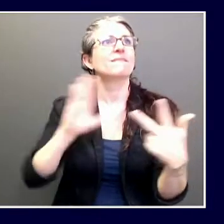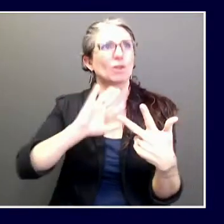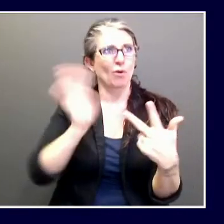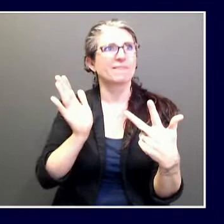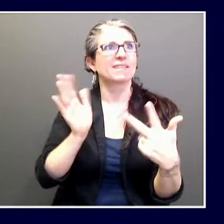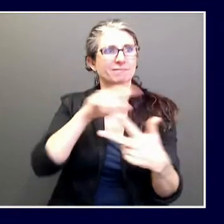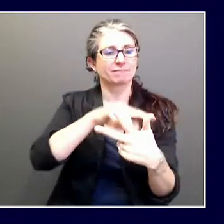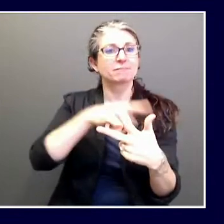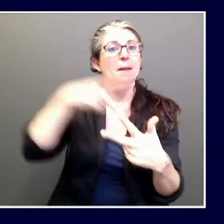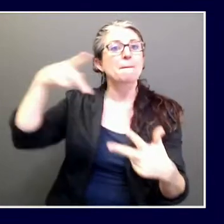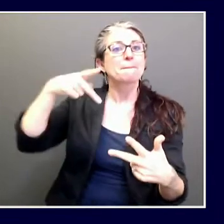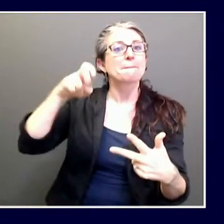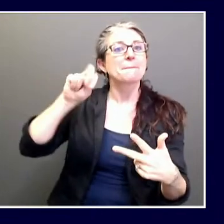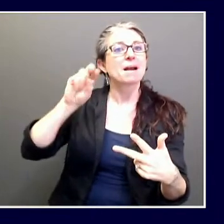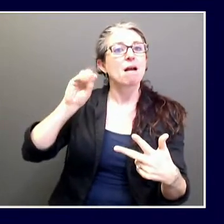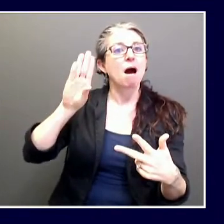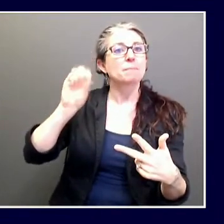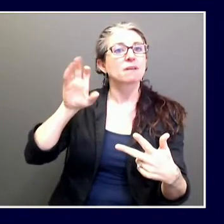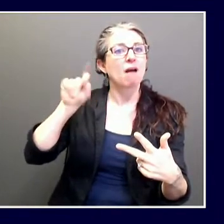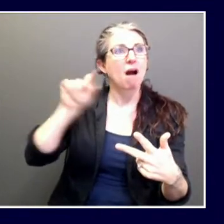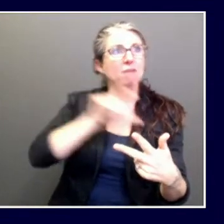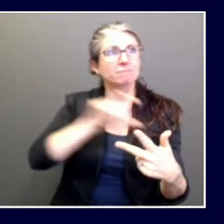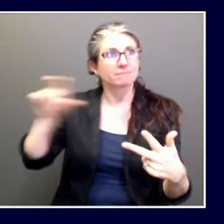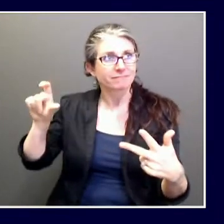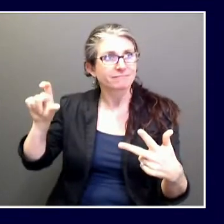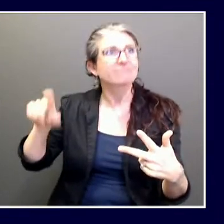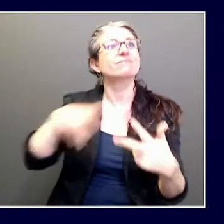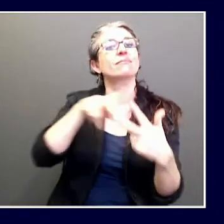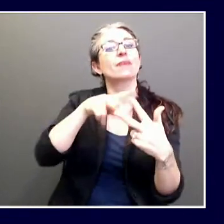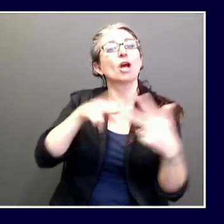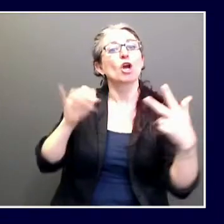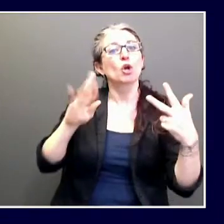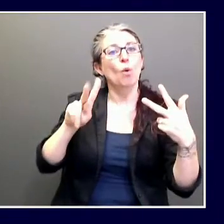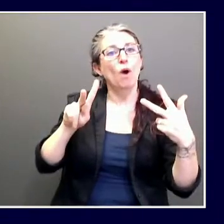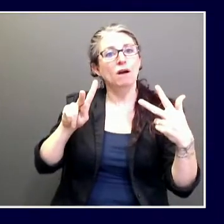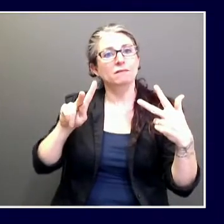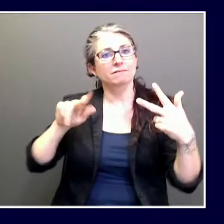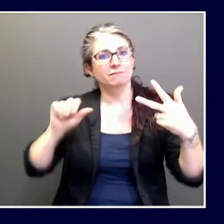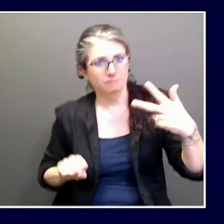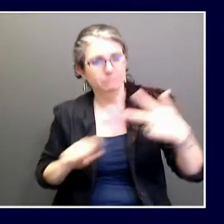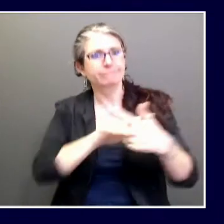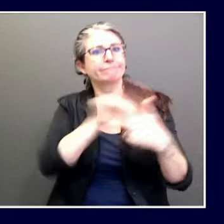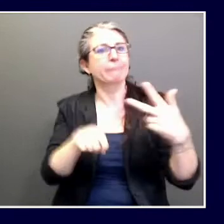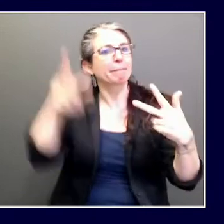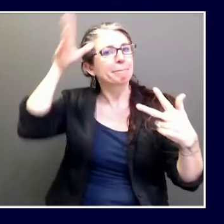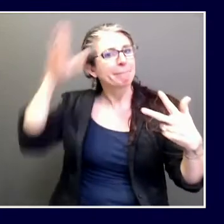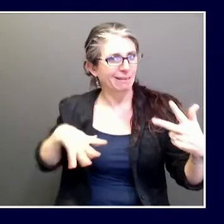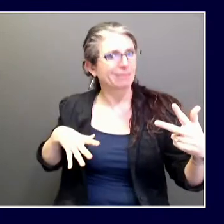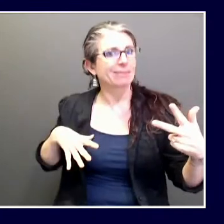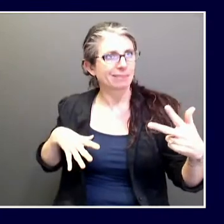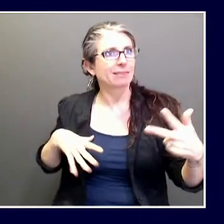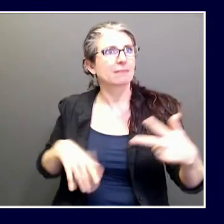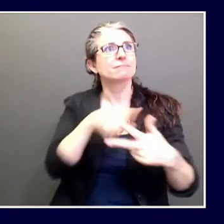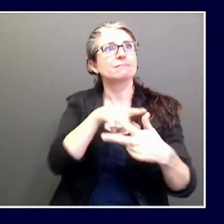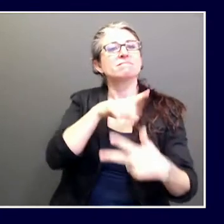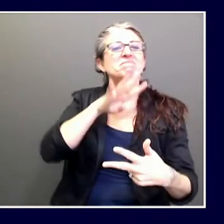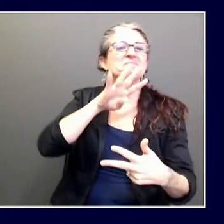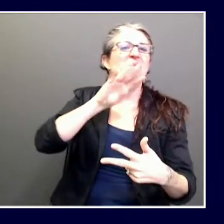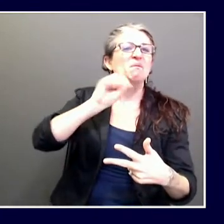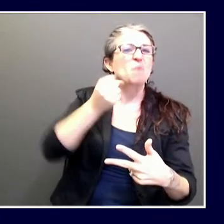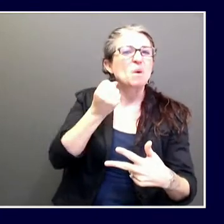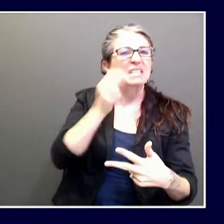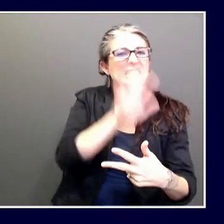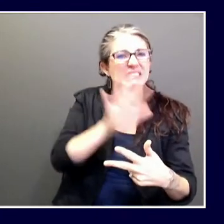2 were residents of York County. All 3 were men. 1 was in his 40s, while 2 were